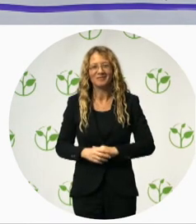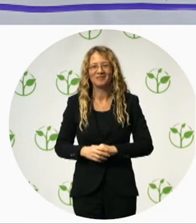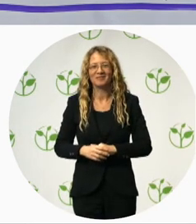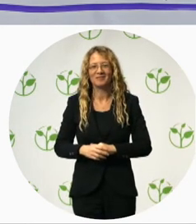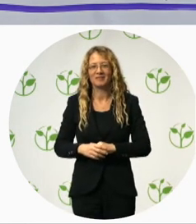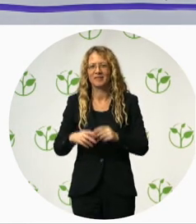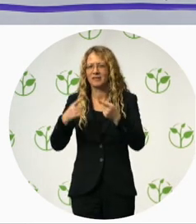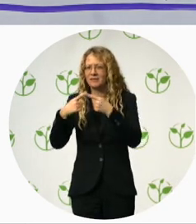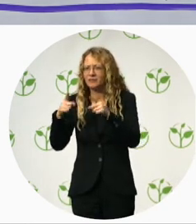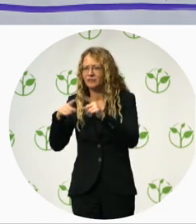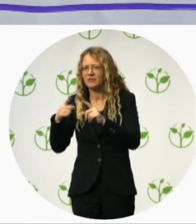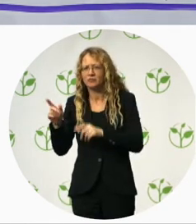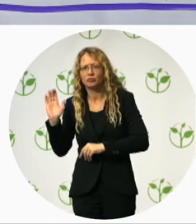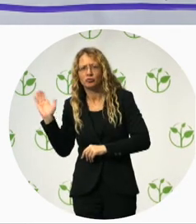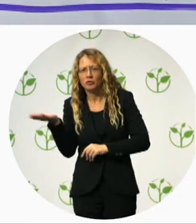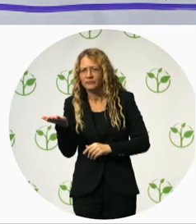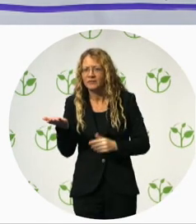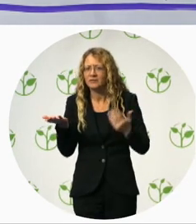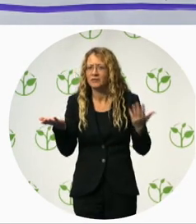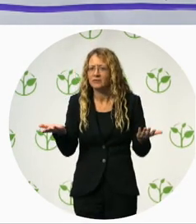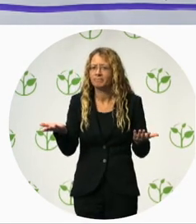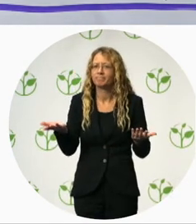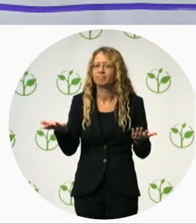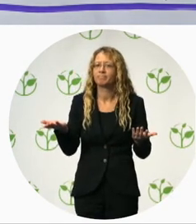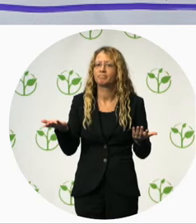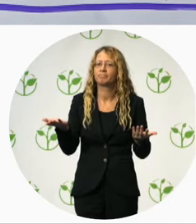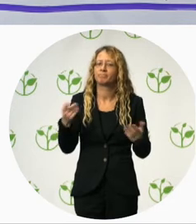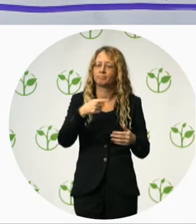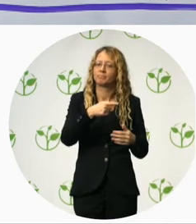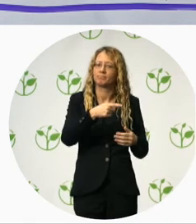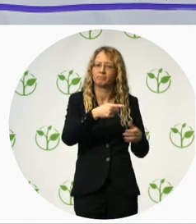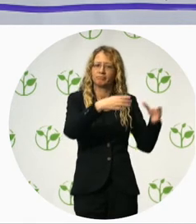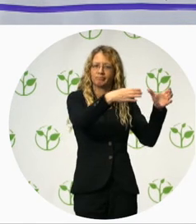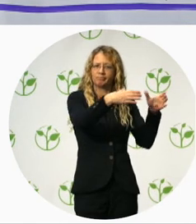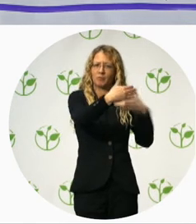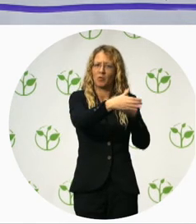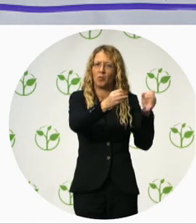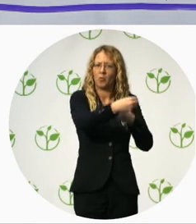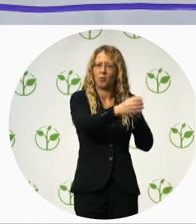the Office of Accessibility and other offices, but it's your job to do it, right? Yeah, okay.